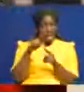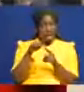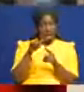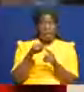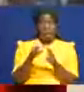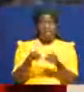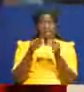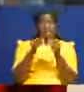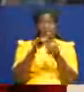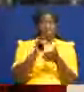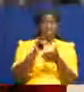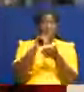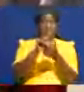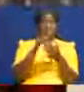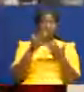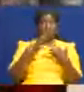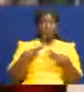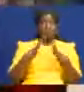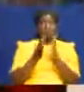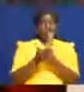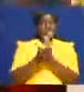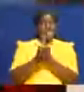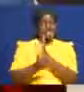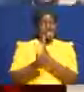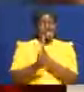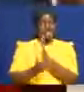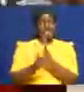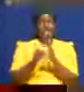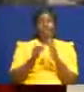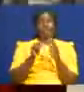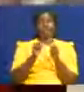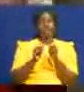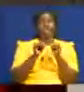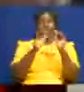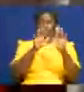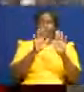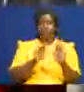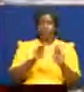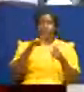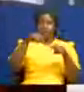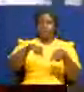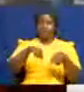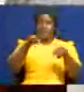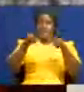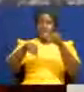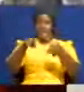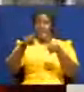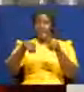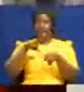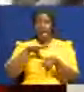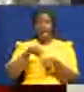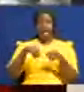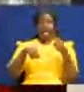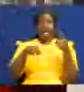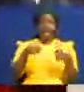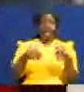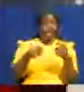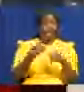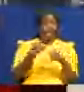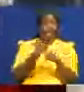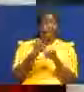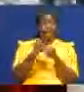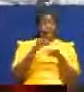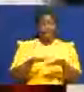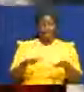with a well-rounded set of skills vital in today's dynamic and competitive job market. The Ministry